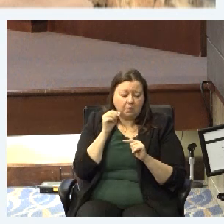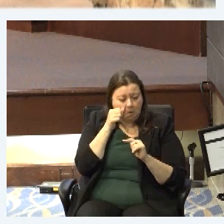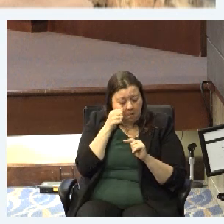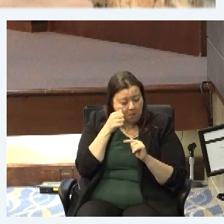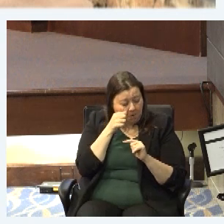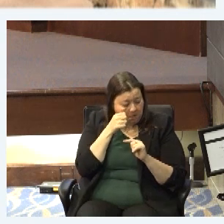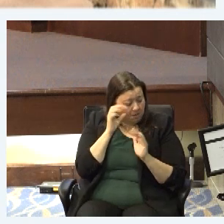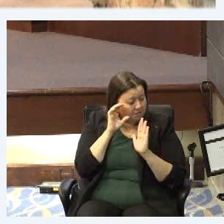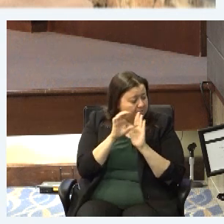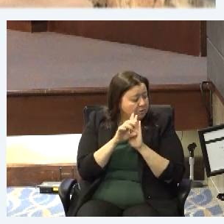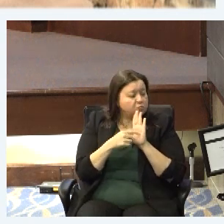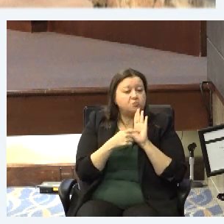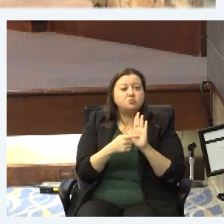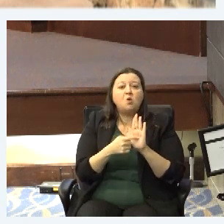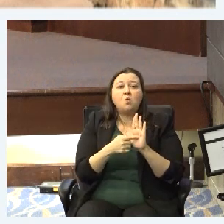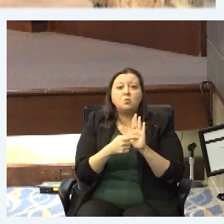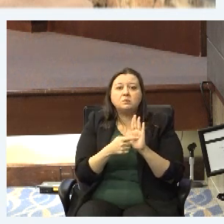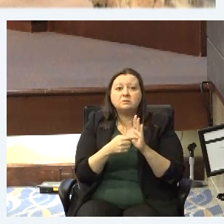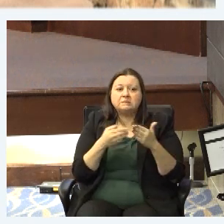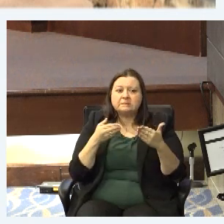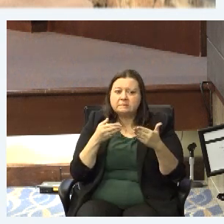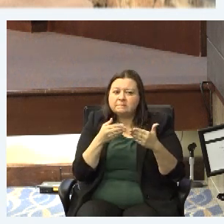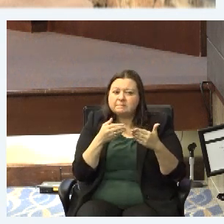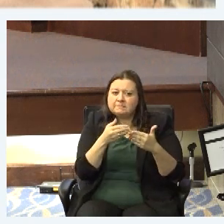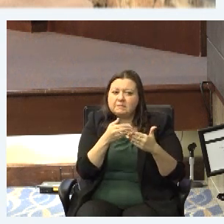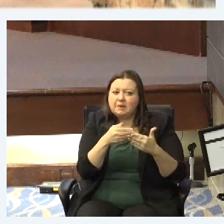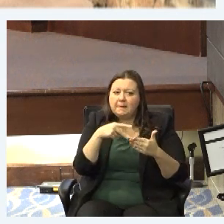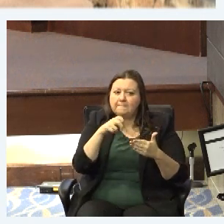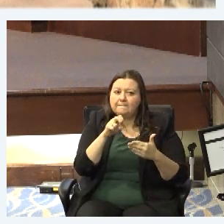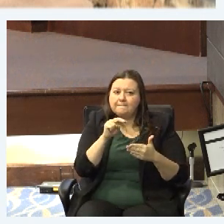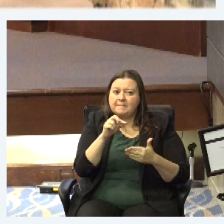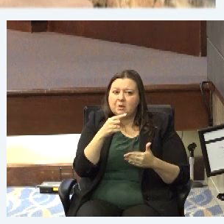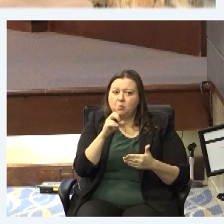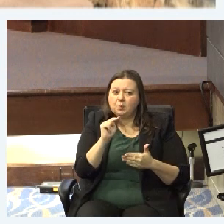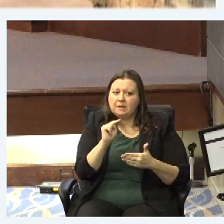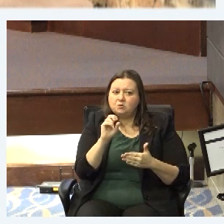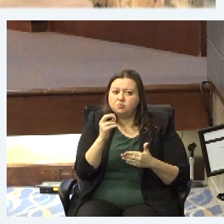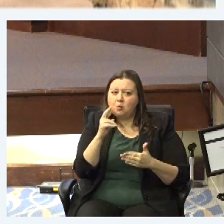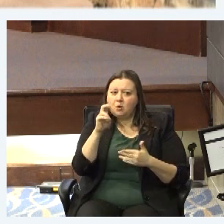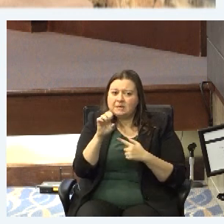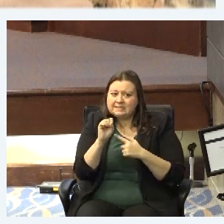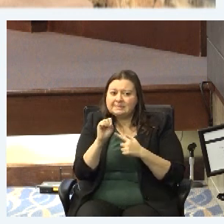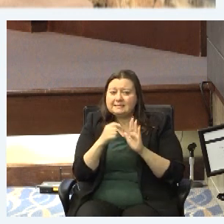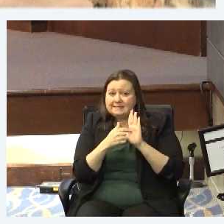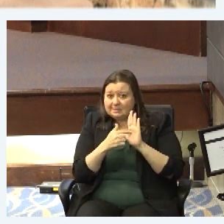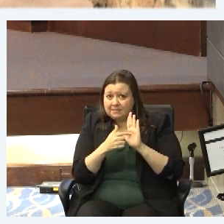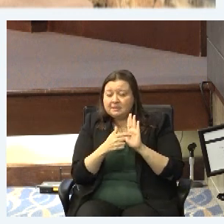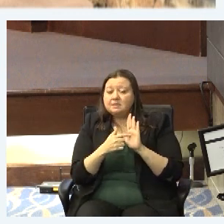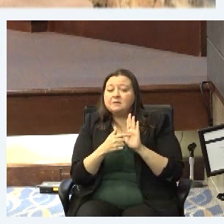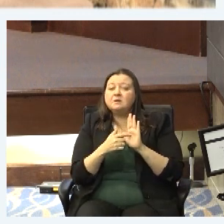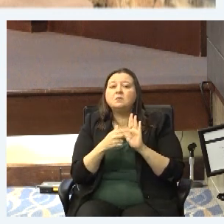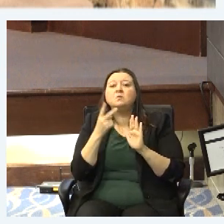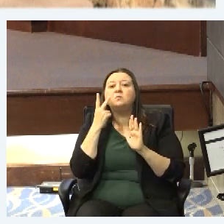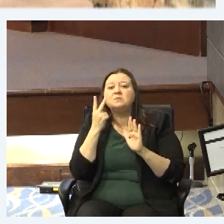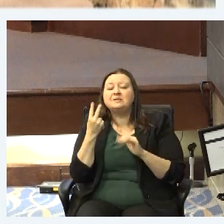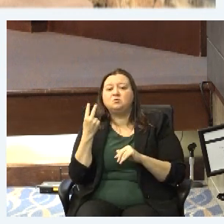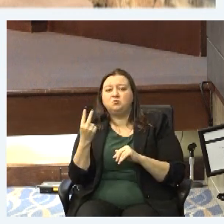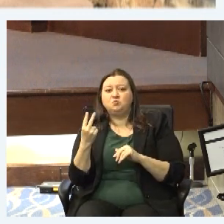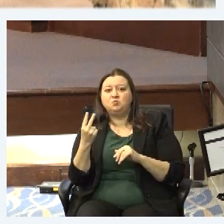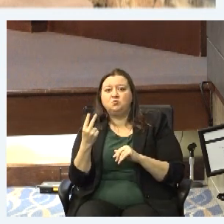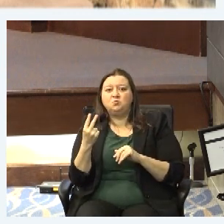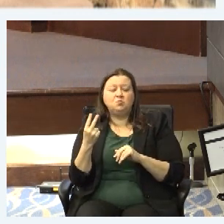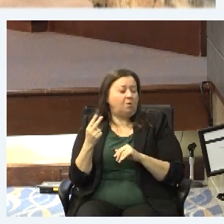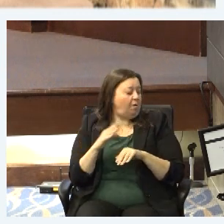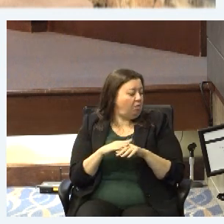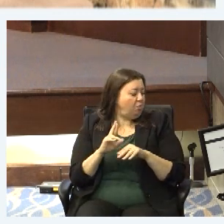left shows that entry approach into the Penguin Shores exhibit. You see the two rondavels